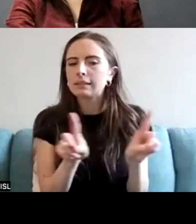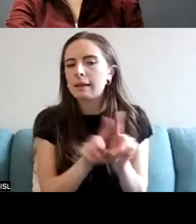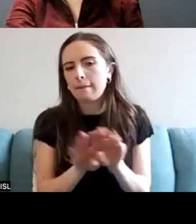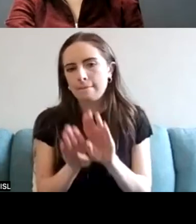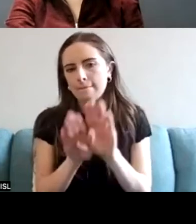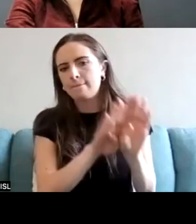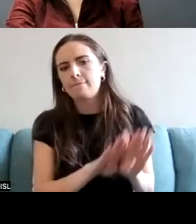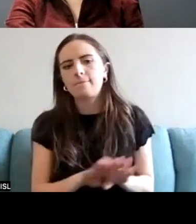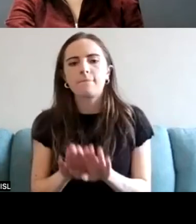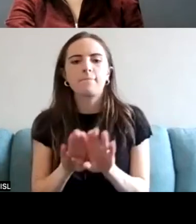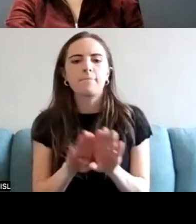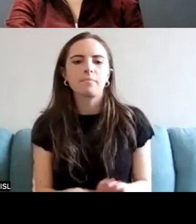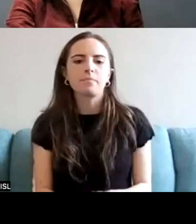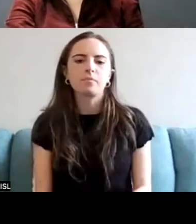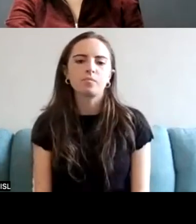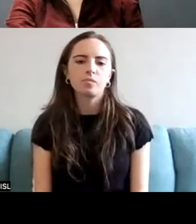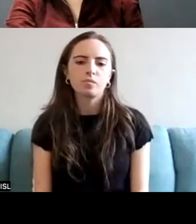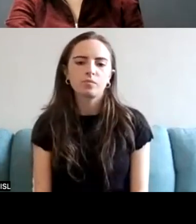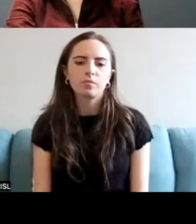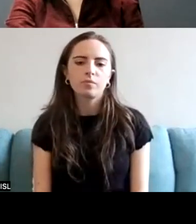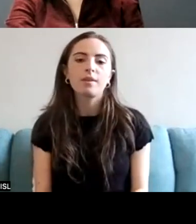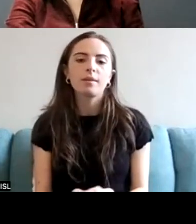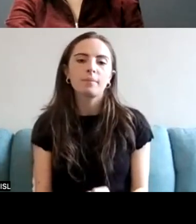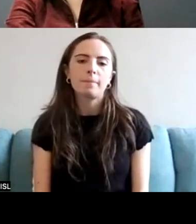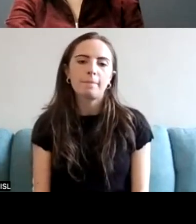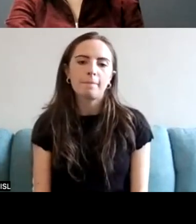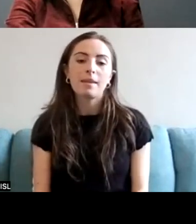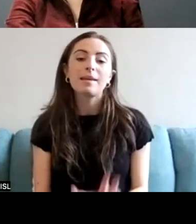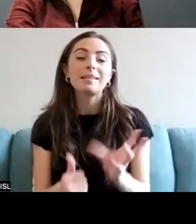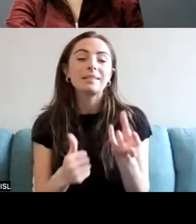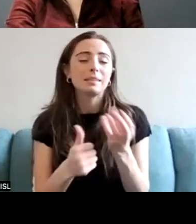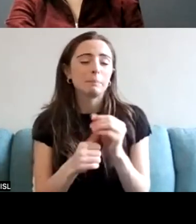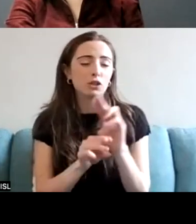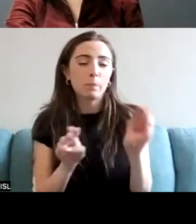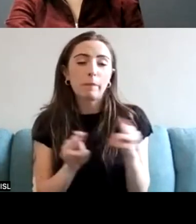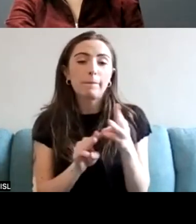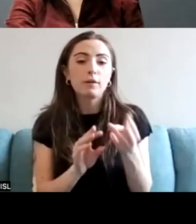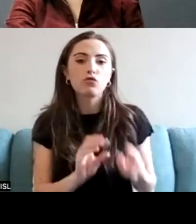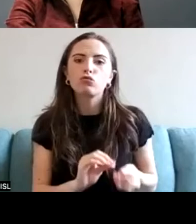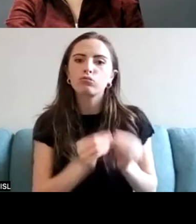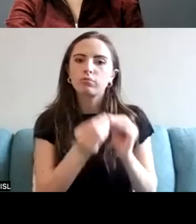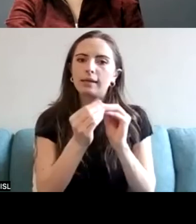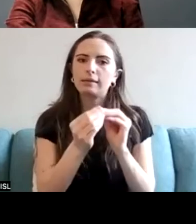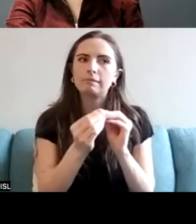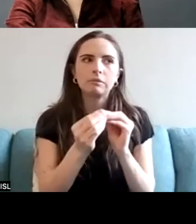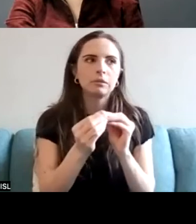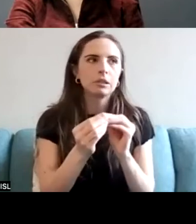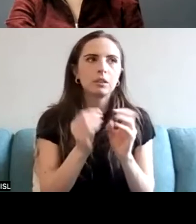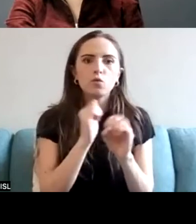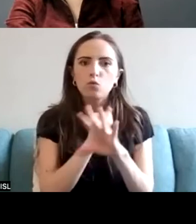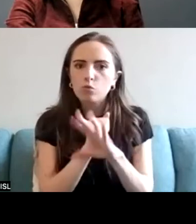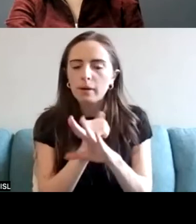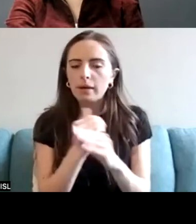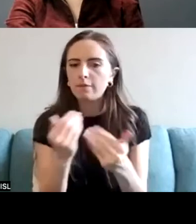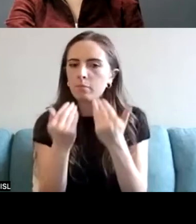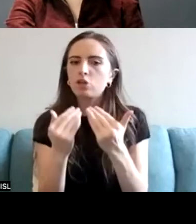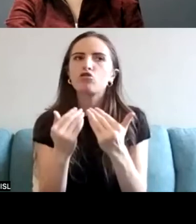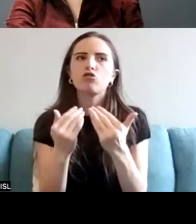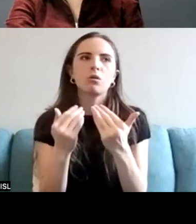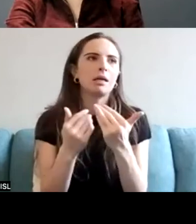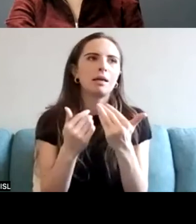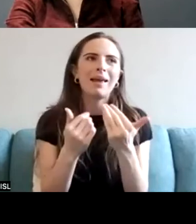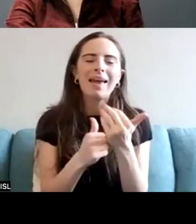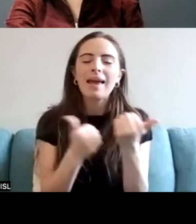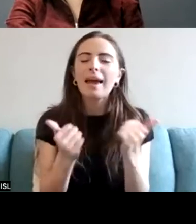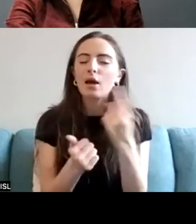same level, and especially those people that are going to be producing the most of your content. So yeah, and we will be holding our